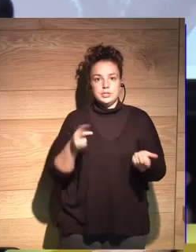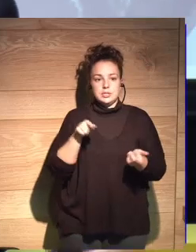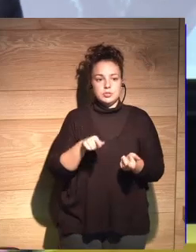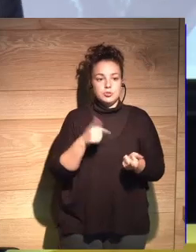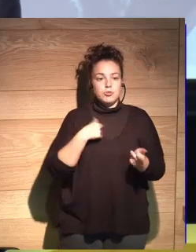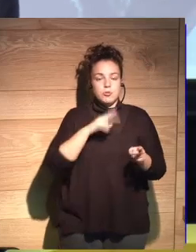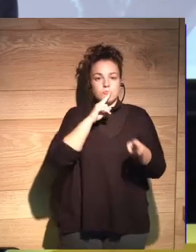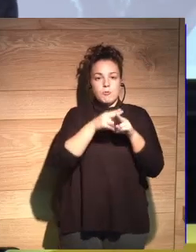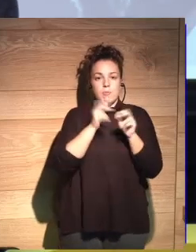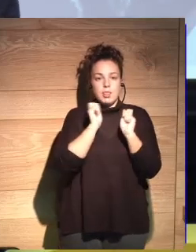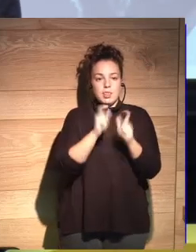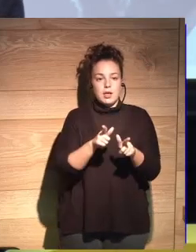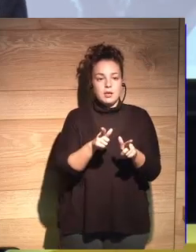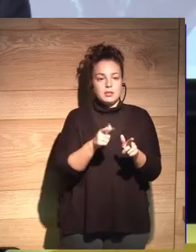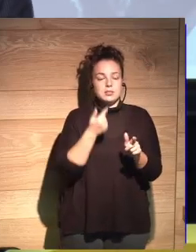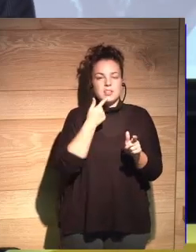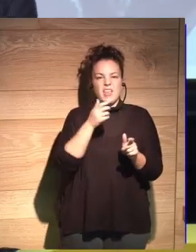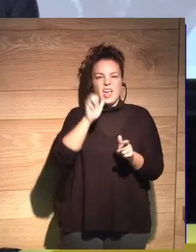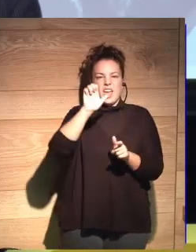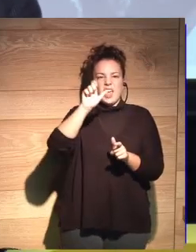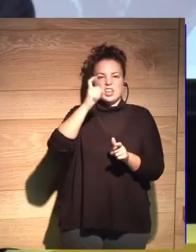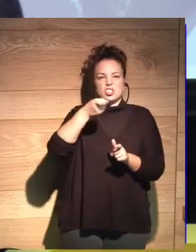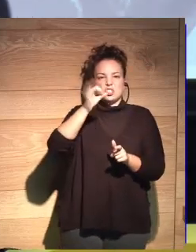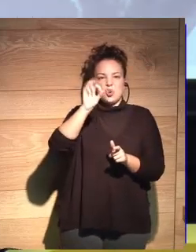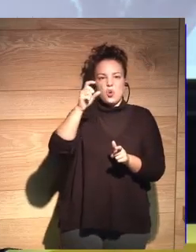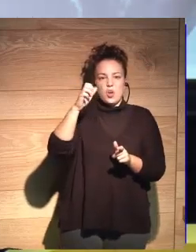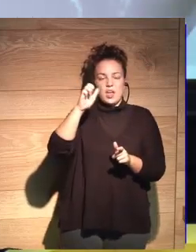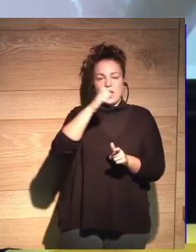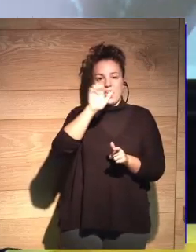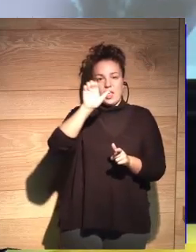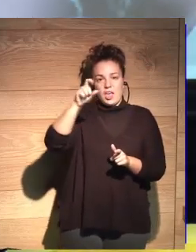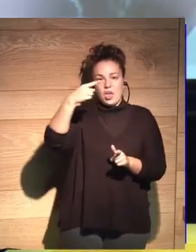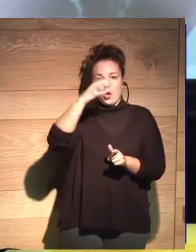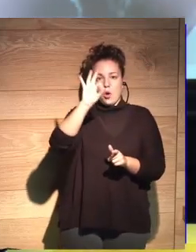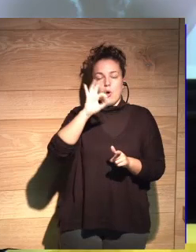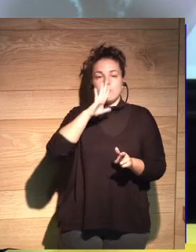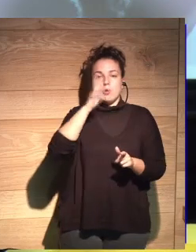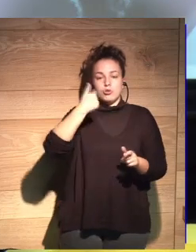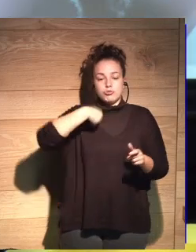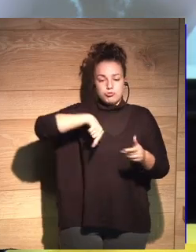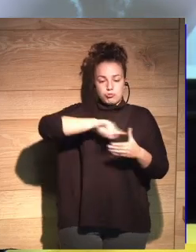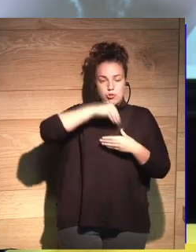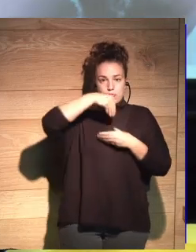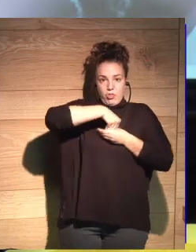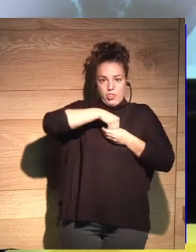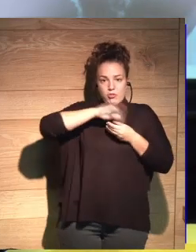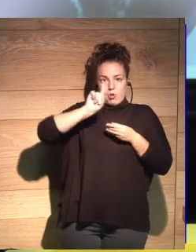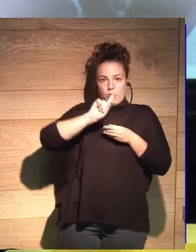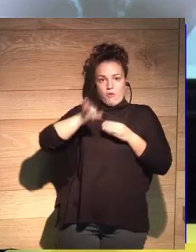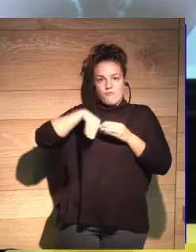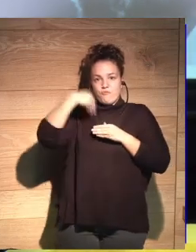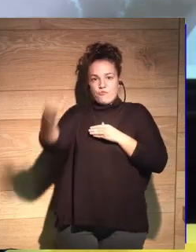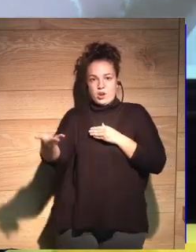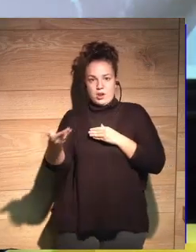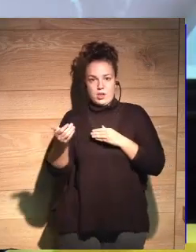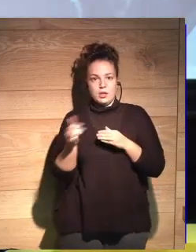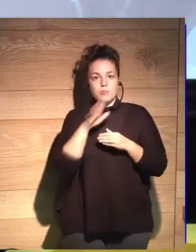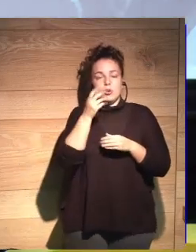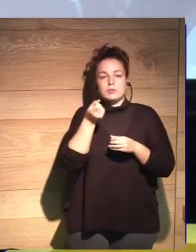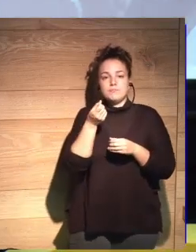extended self, and we do it quite a bit. So the term exoself is from Greg Egan's science fiction story,